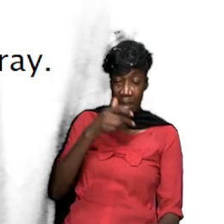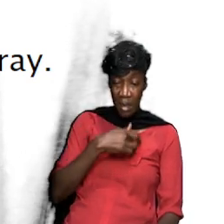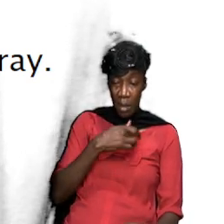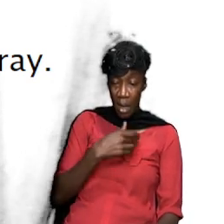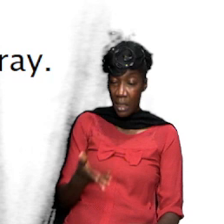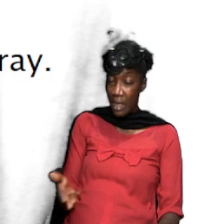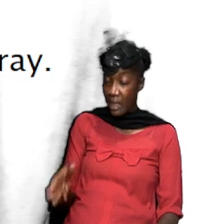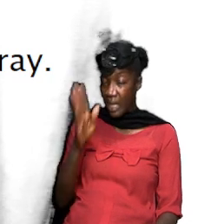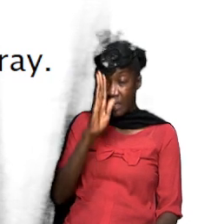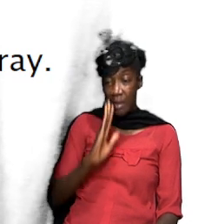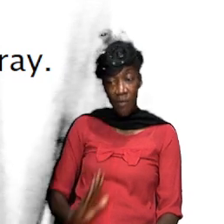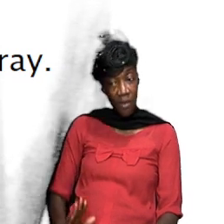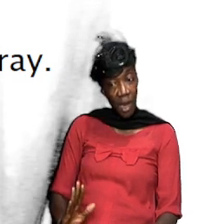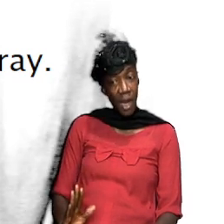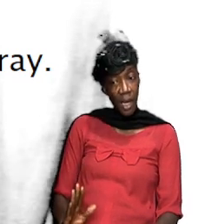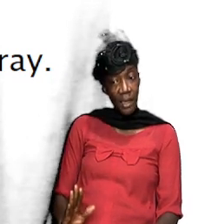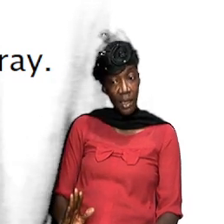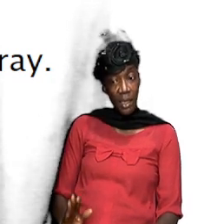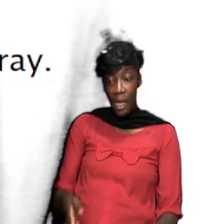God just opened up doors.